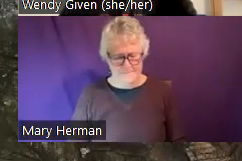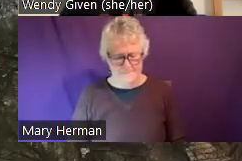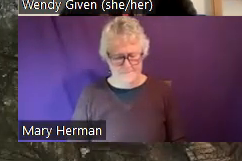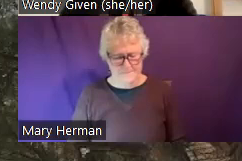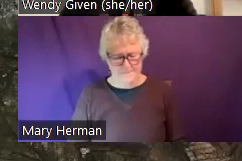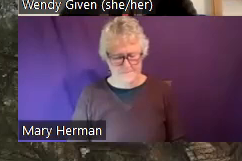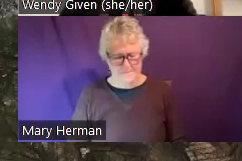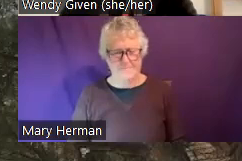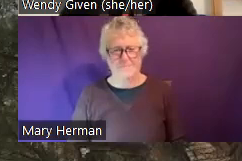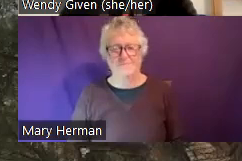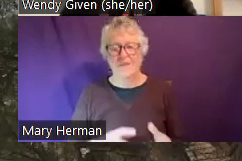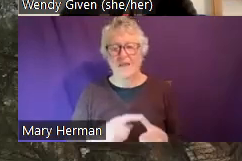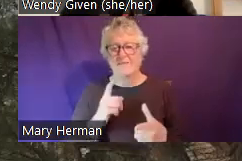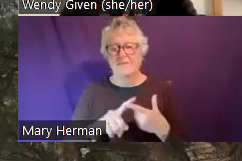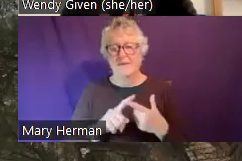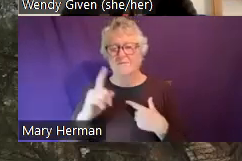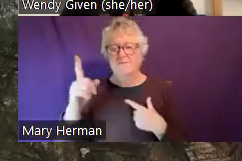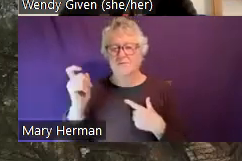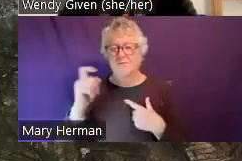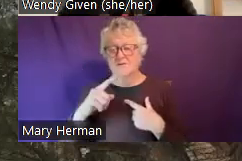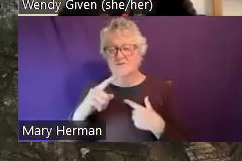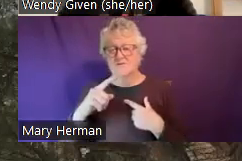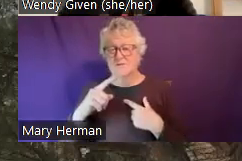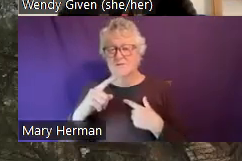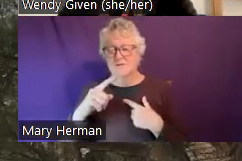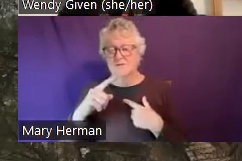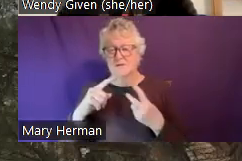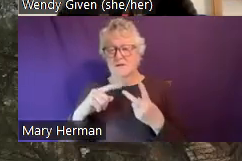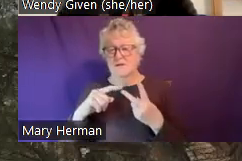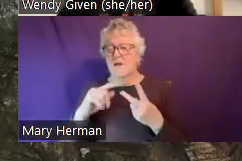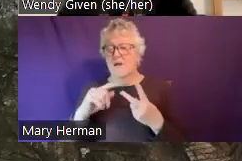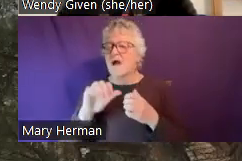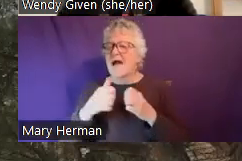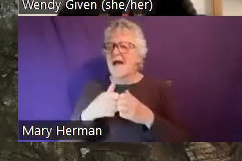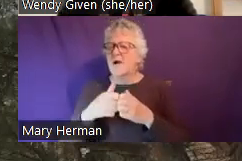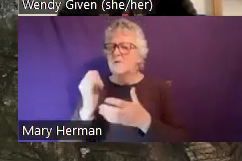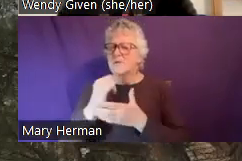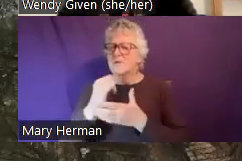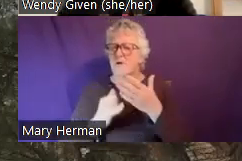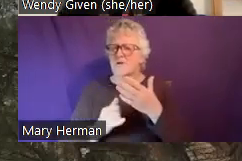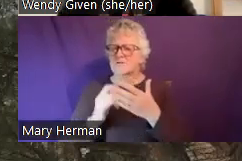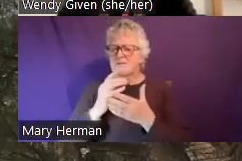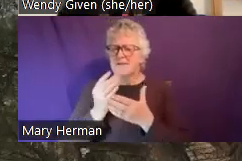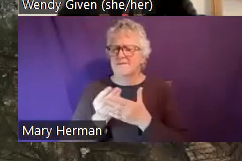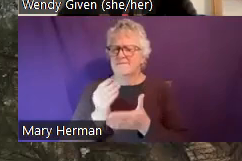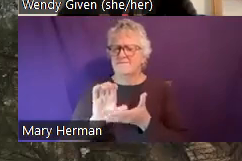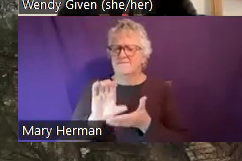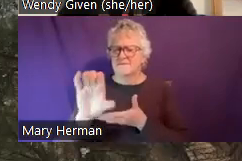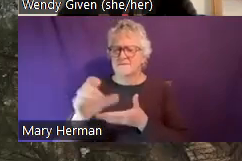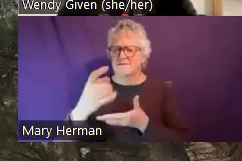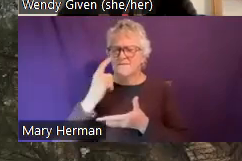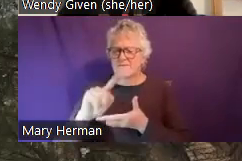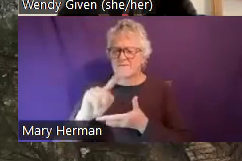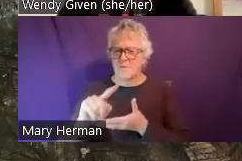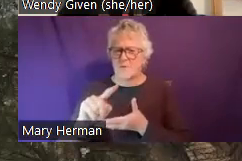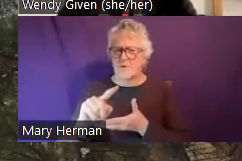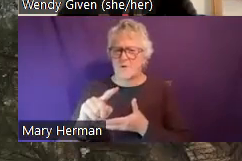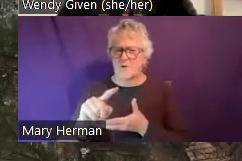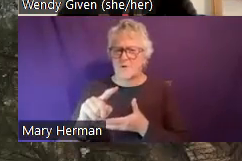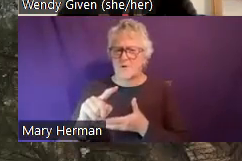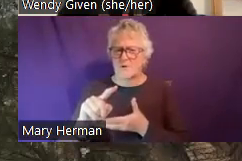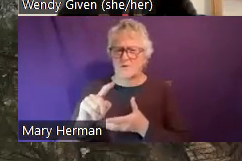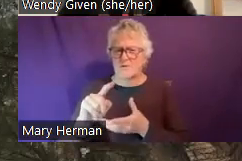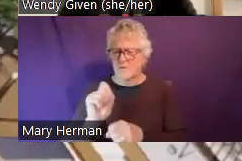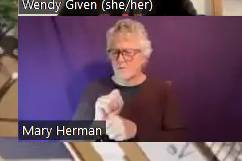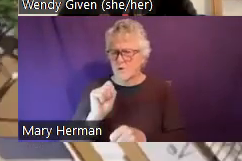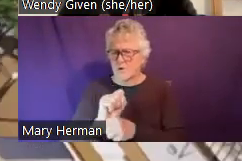And then there's a question, how will the artists' teams be funded for materials, lump sum, or something else? Kristen, do you want to answer